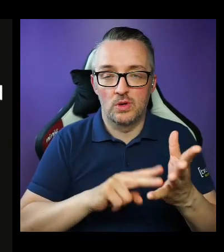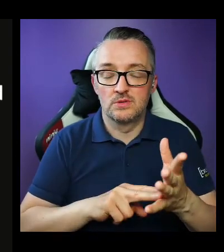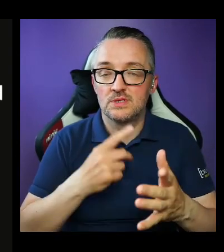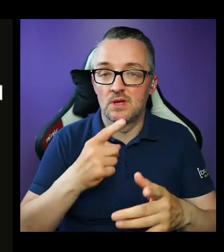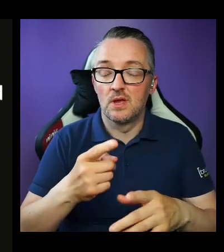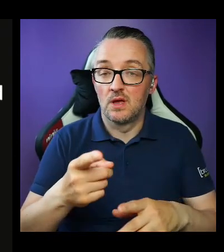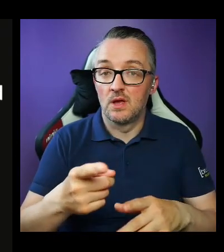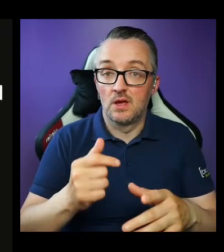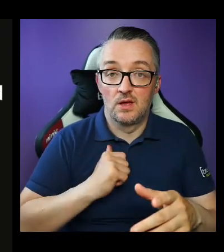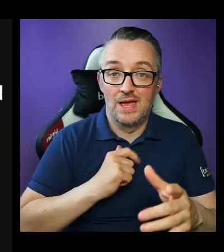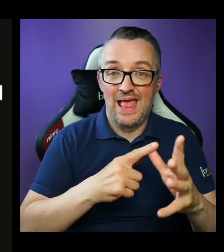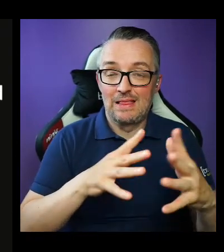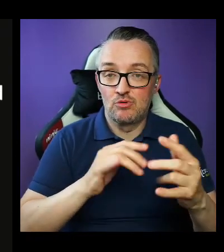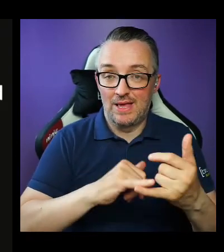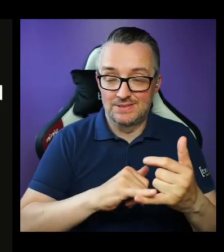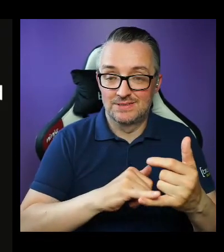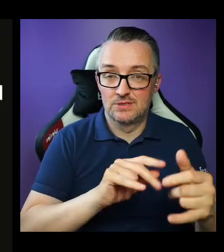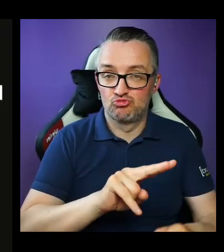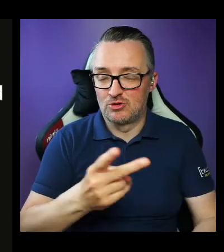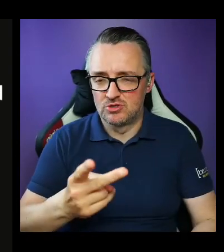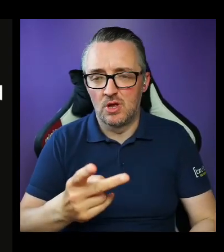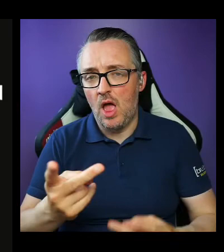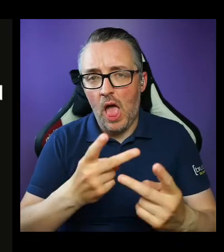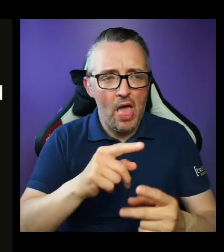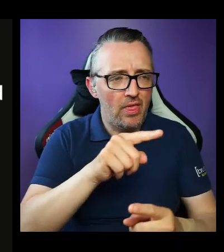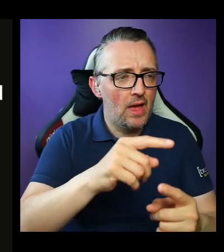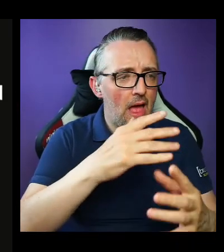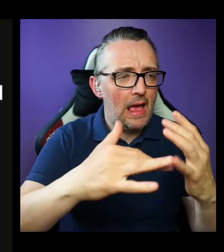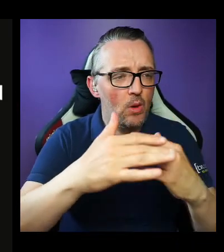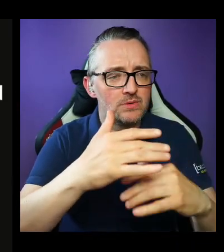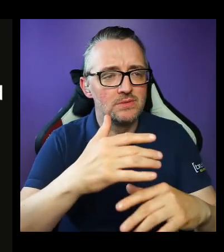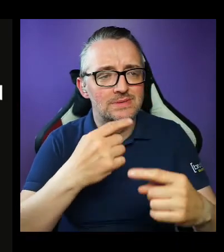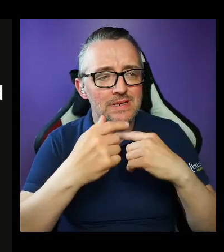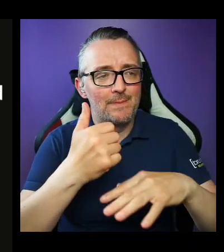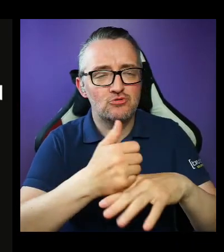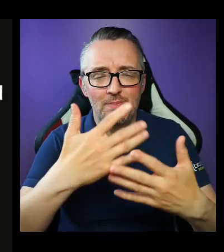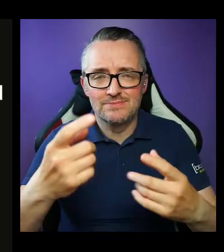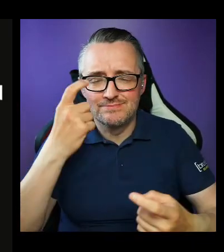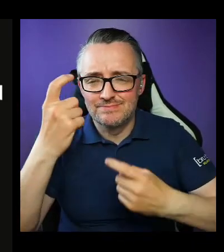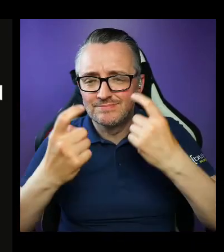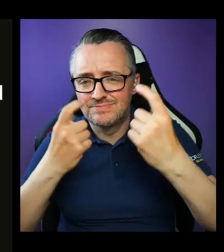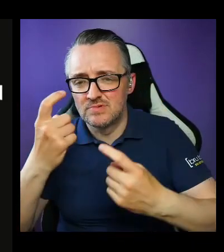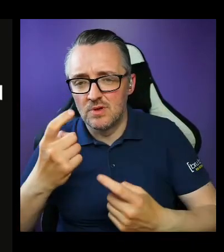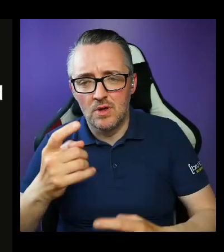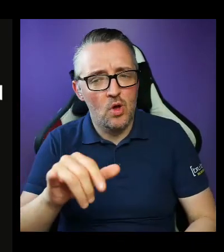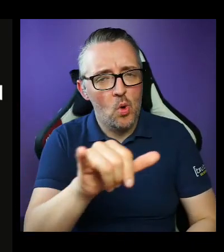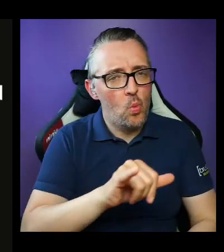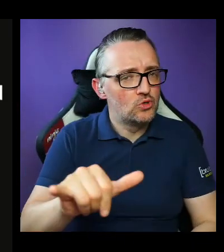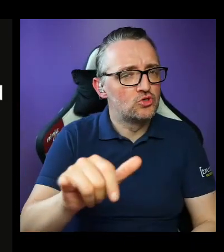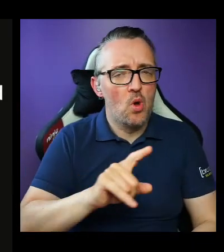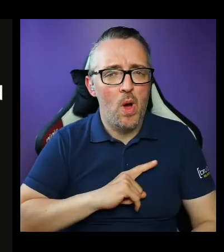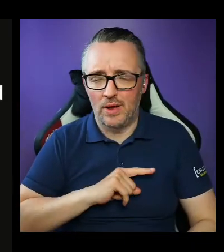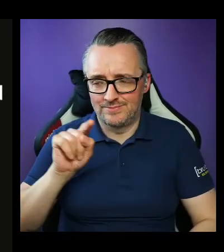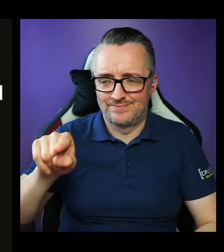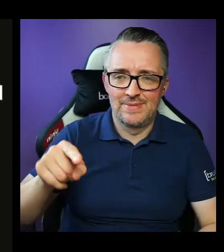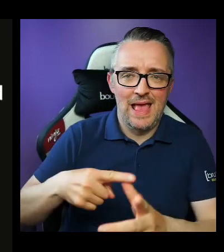switched to AWS, were there other cloud database services considered? And if so, which and why choose